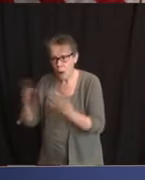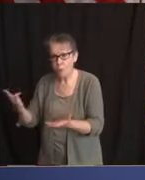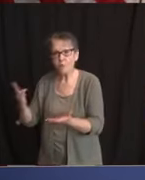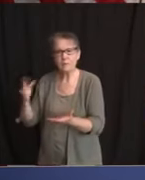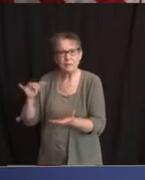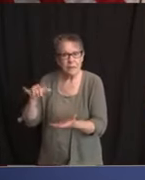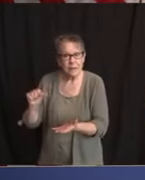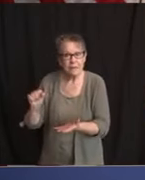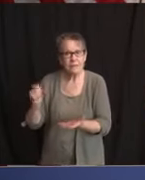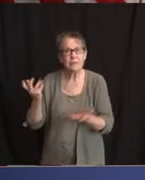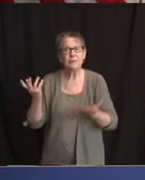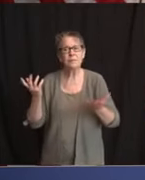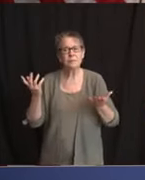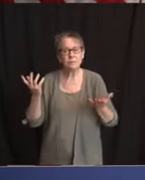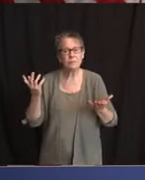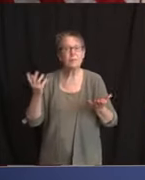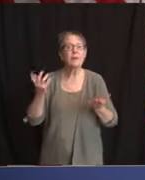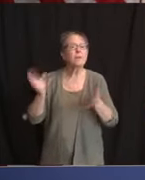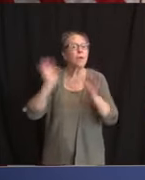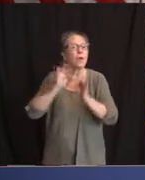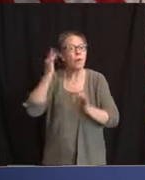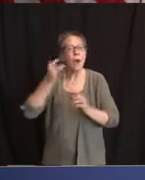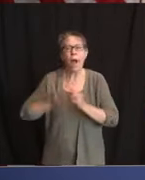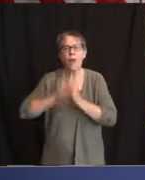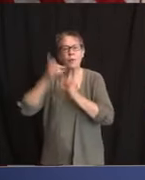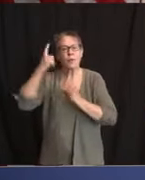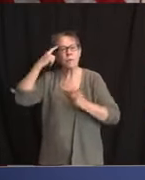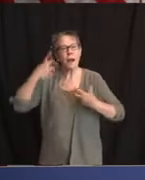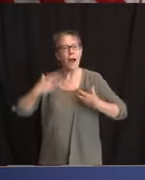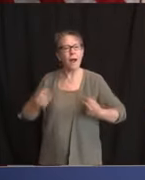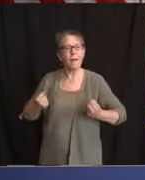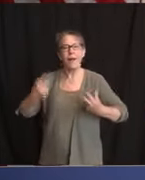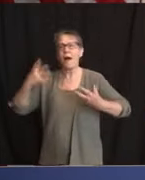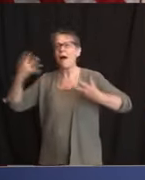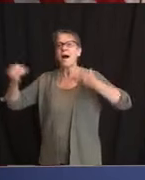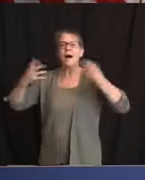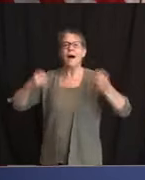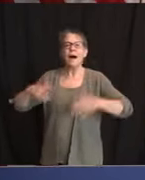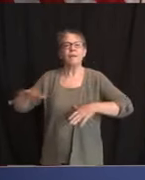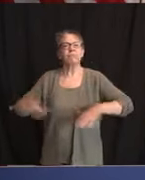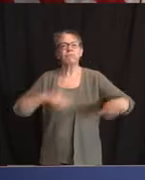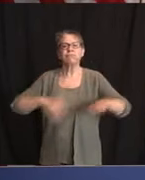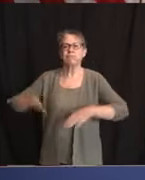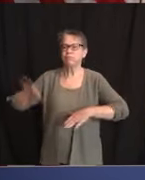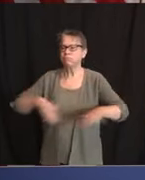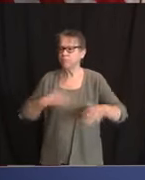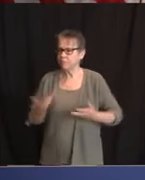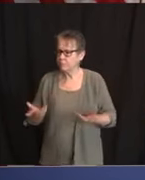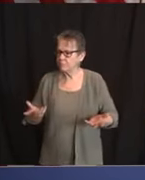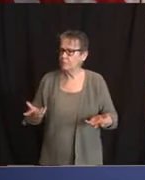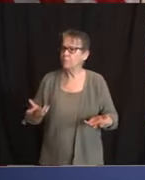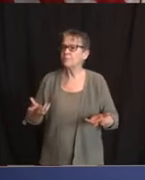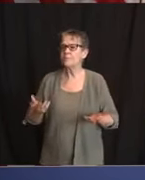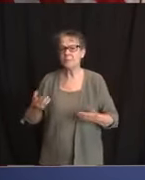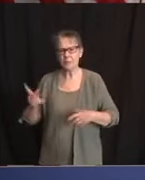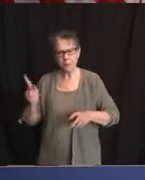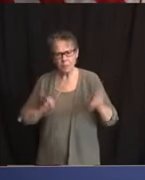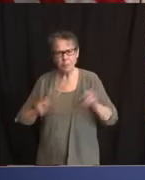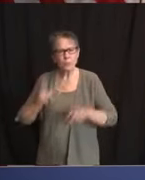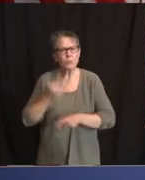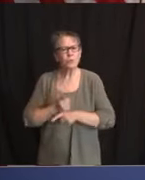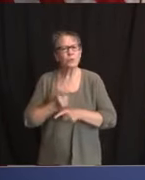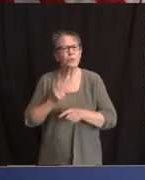crack down on, but for the most part, people are doing the right things, and folks deserved it because of the amount of progress we've made. We're looking at taking other steps